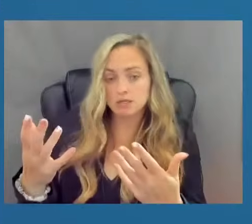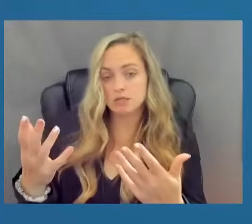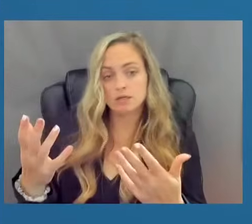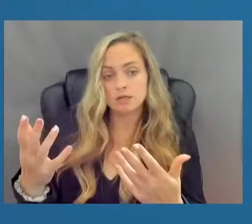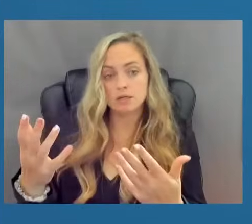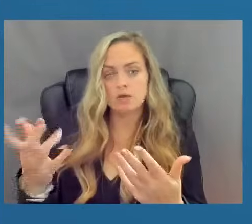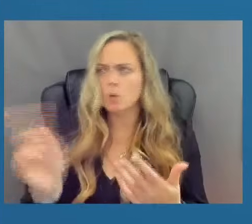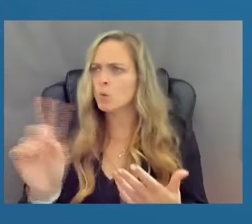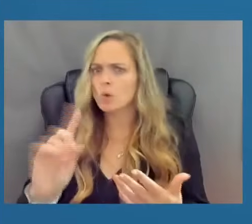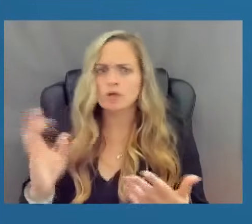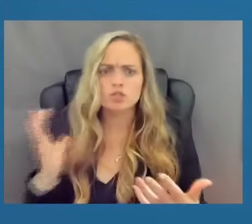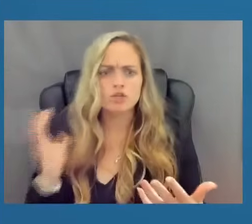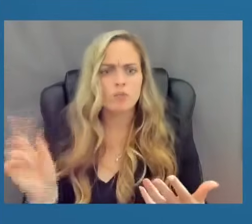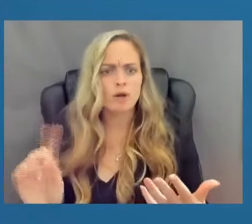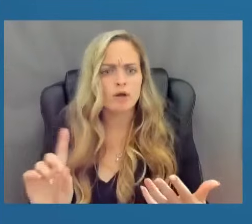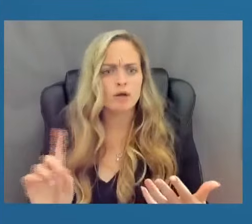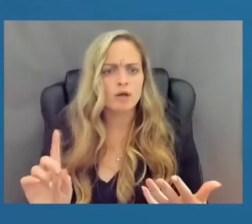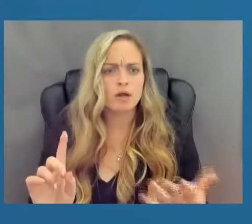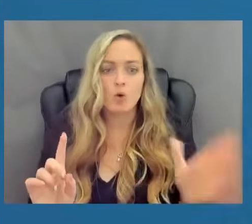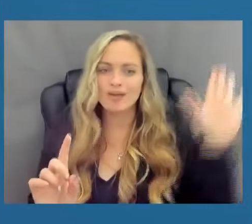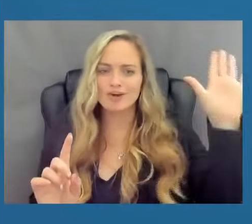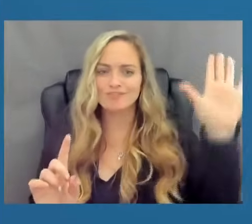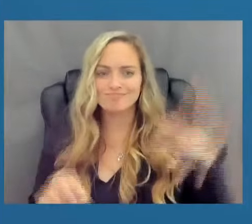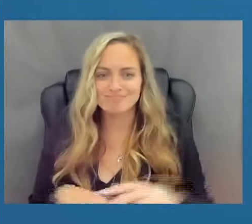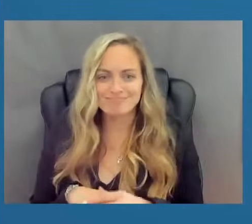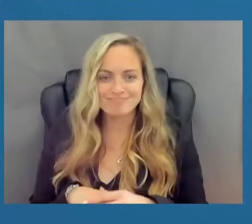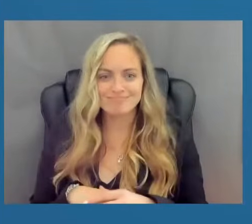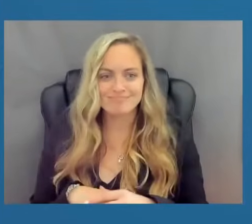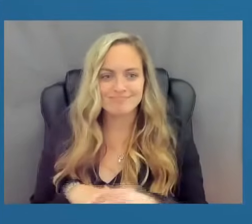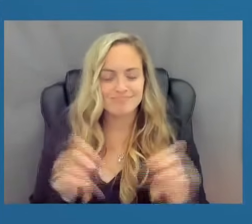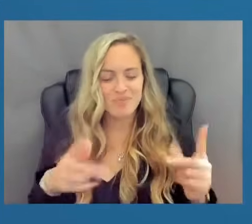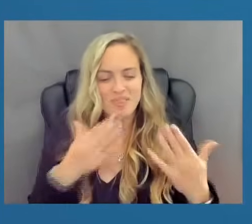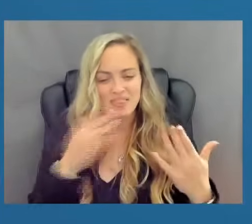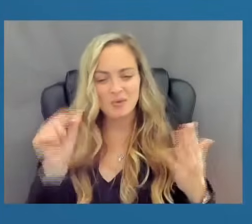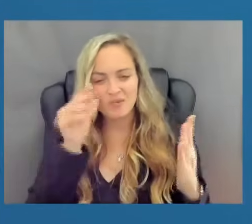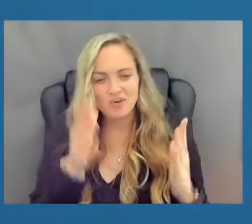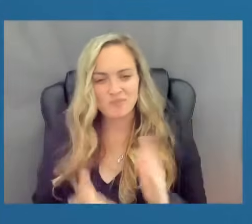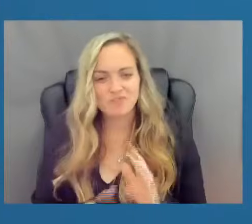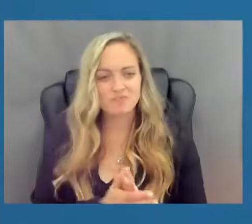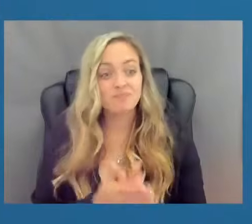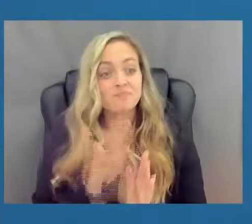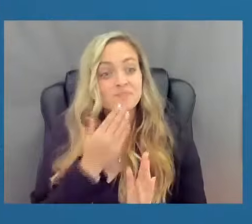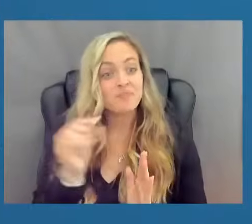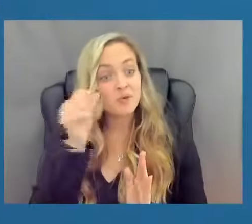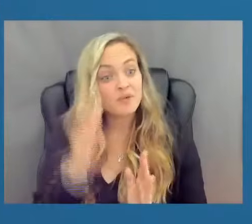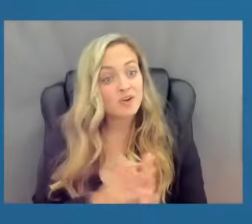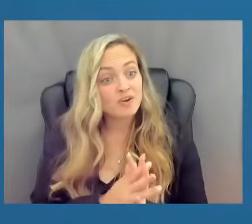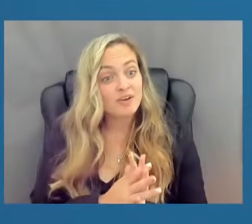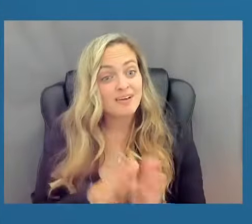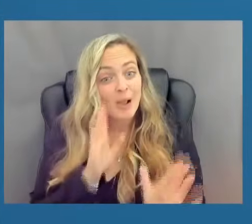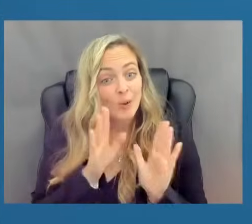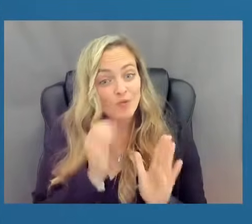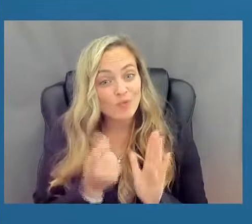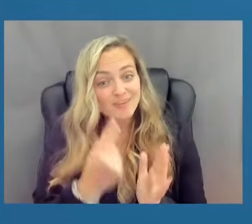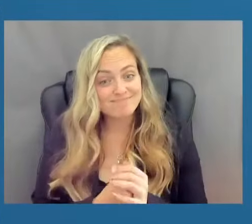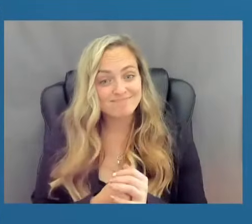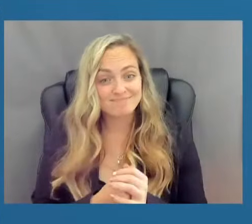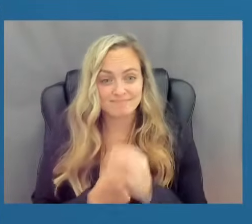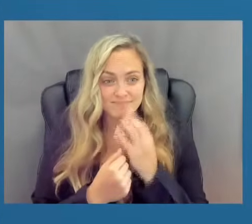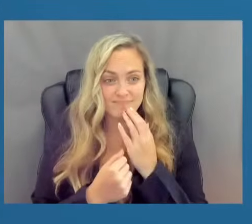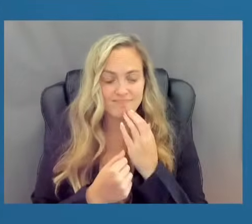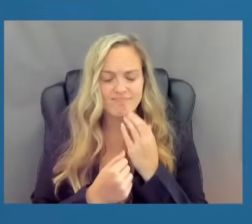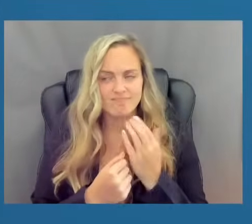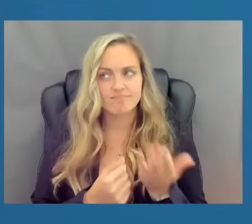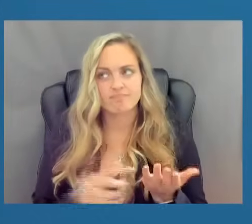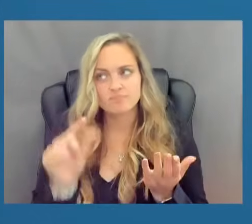Where's our chief? Right here. Oh, chief. Come on up here, chief. Thank you, Governor. Thanks, Governor. Hello, everybody. As the